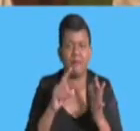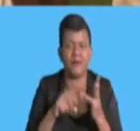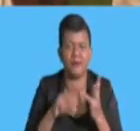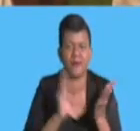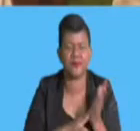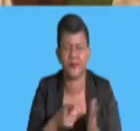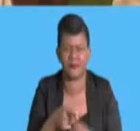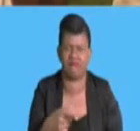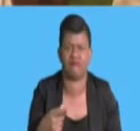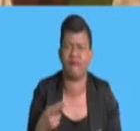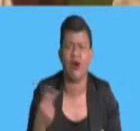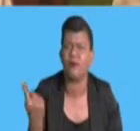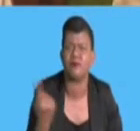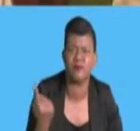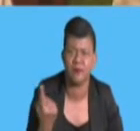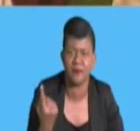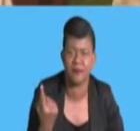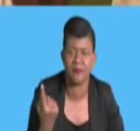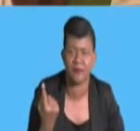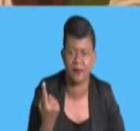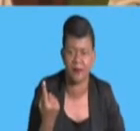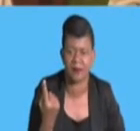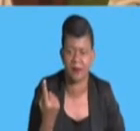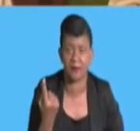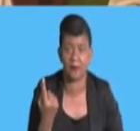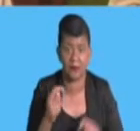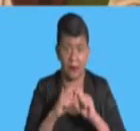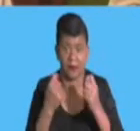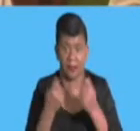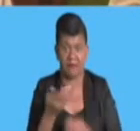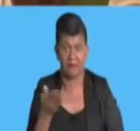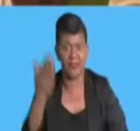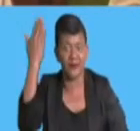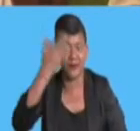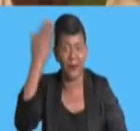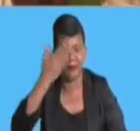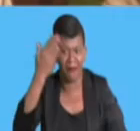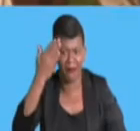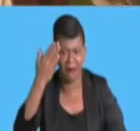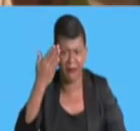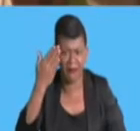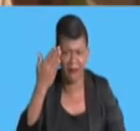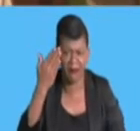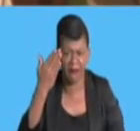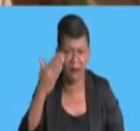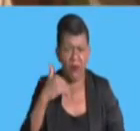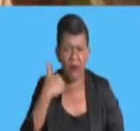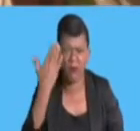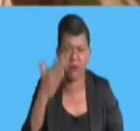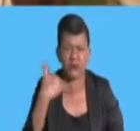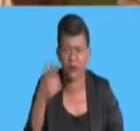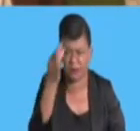the start of the first term of school this year, the Honorable Prime Minister said, and I quote, "And I've always believed that funding our